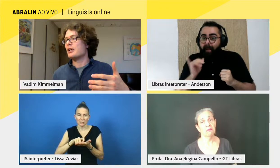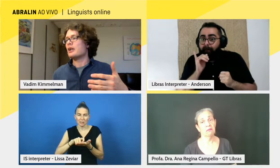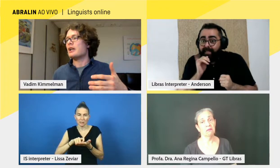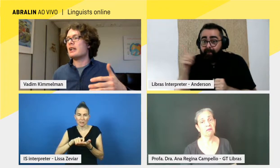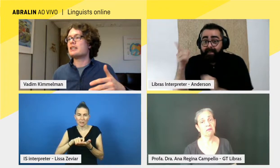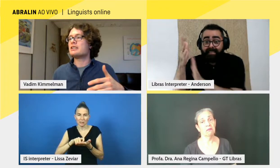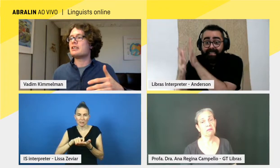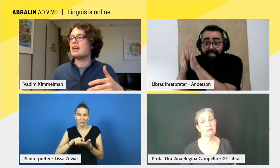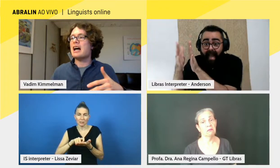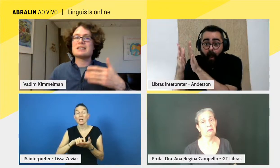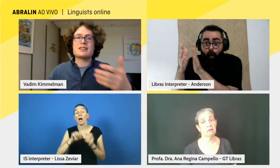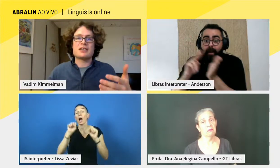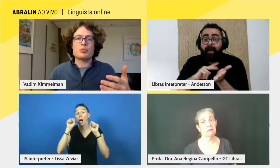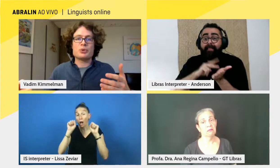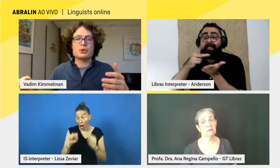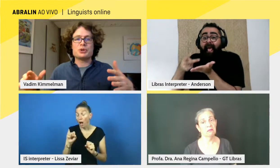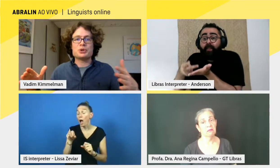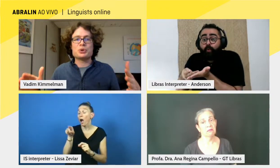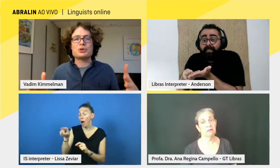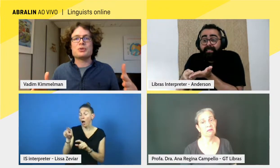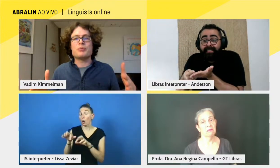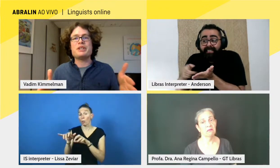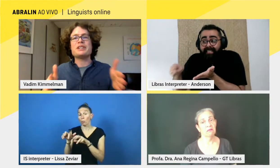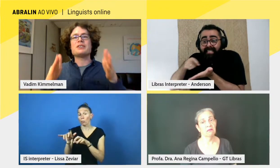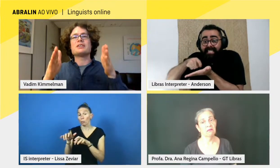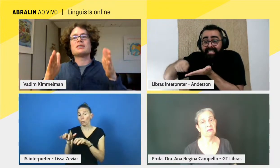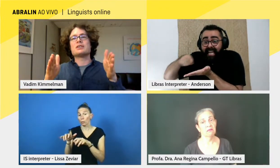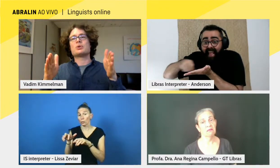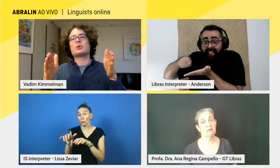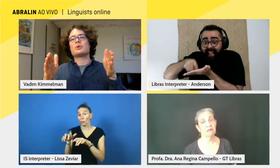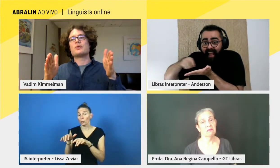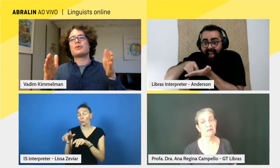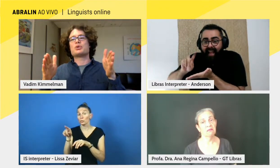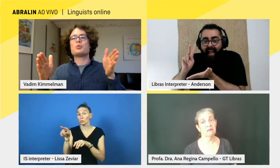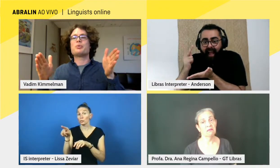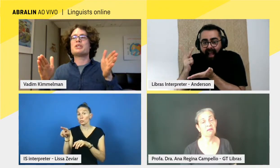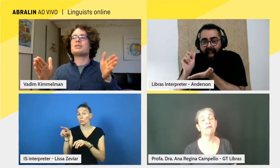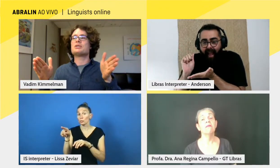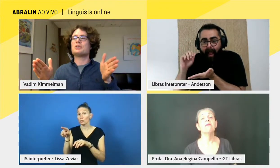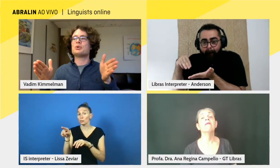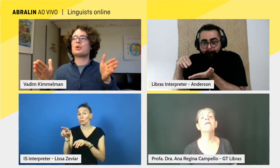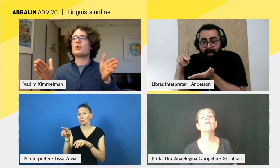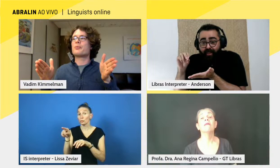computer and ask the computer to build